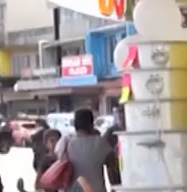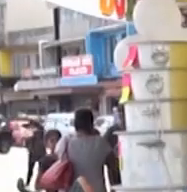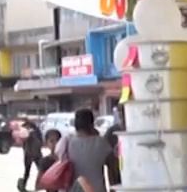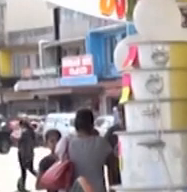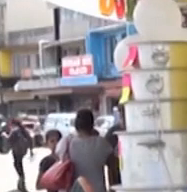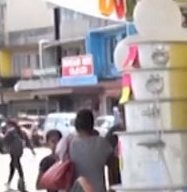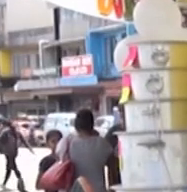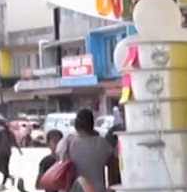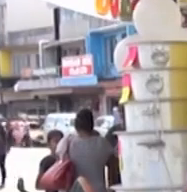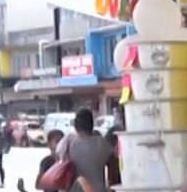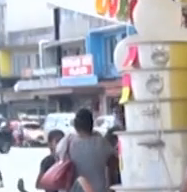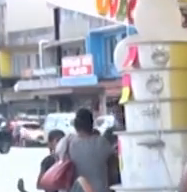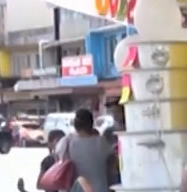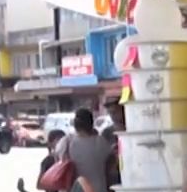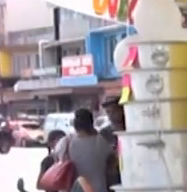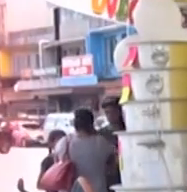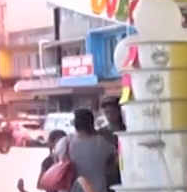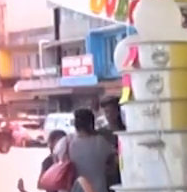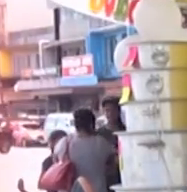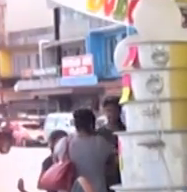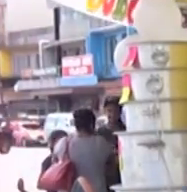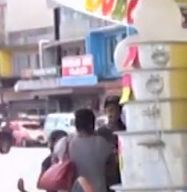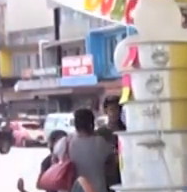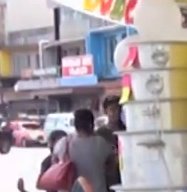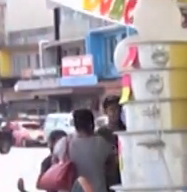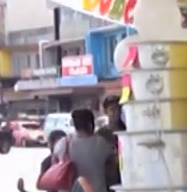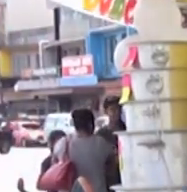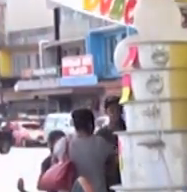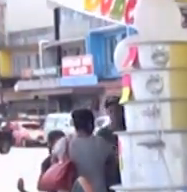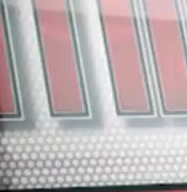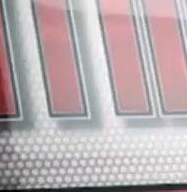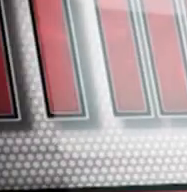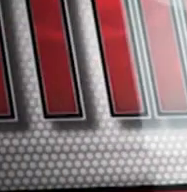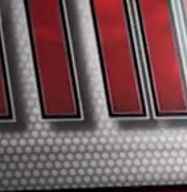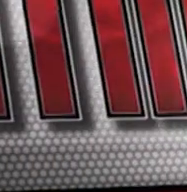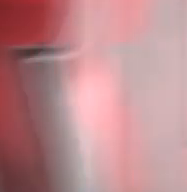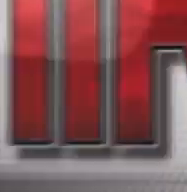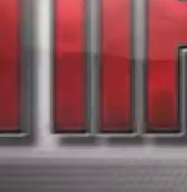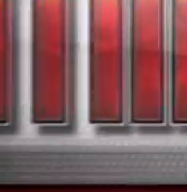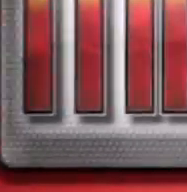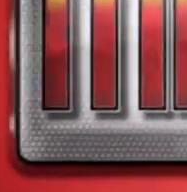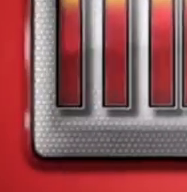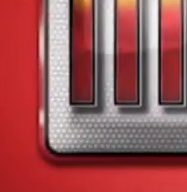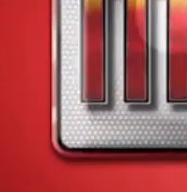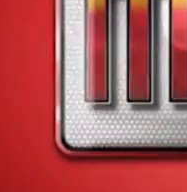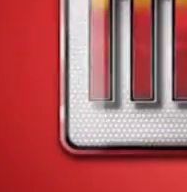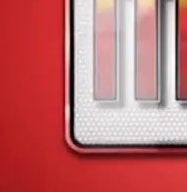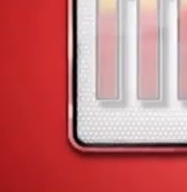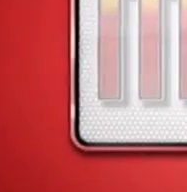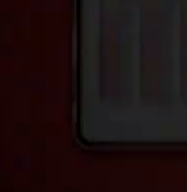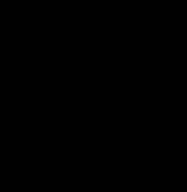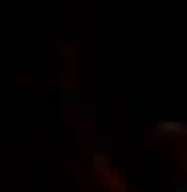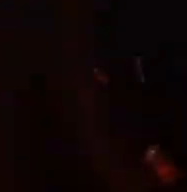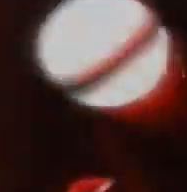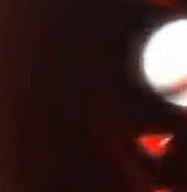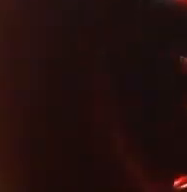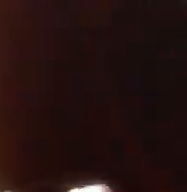My name is Neha and I'm from Karavi. And Mirchi FM, it's hot. Mirchi FM, it's hot.